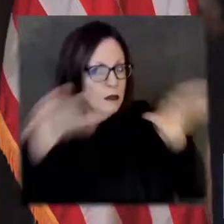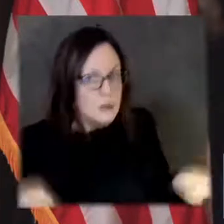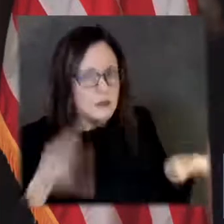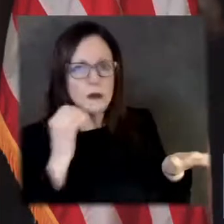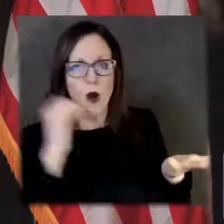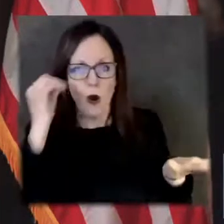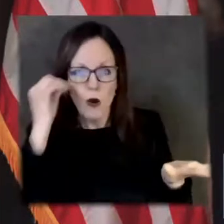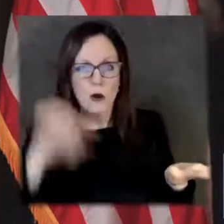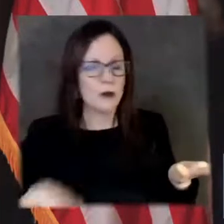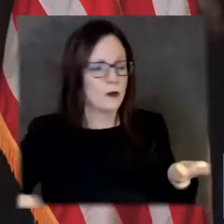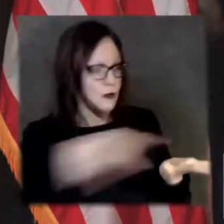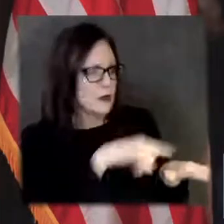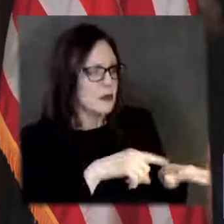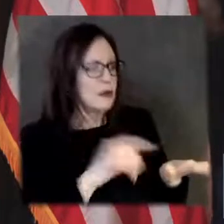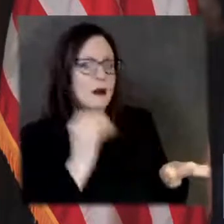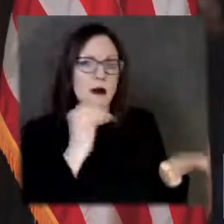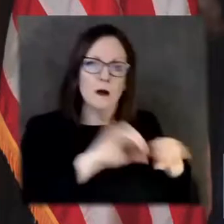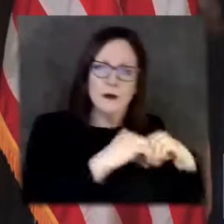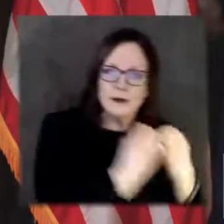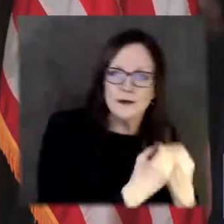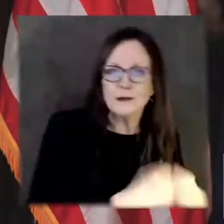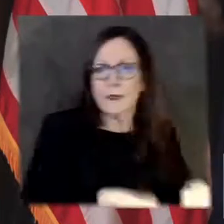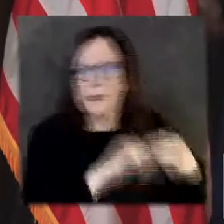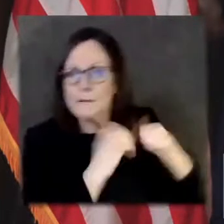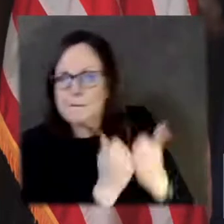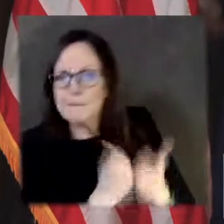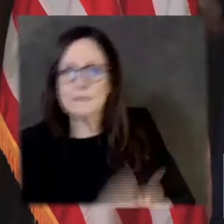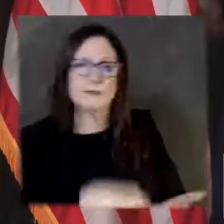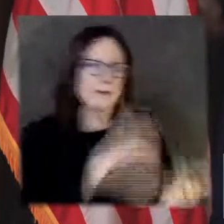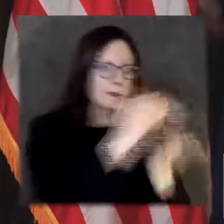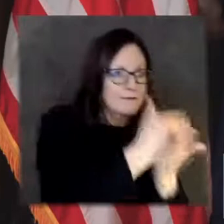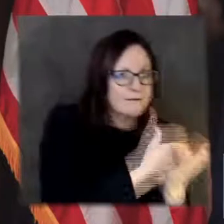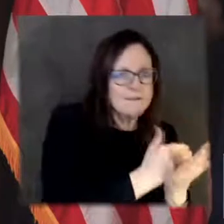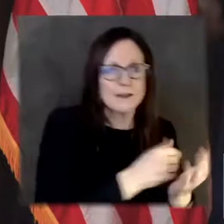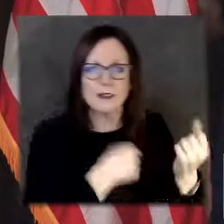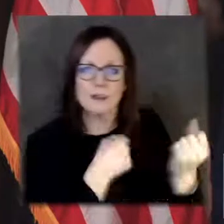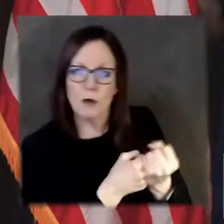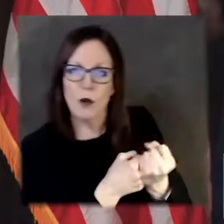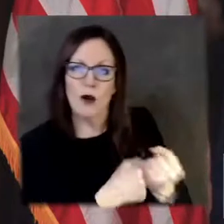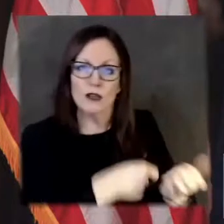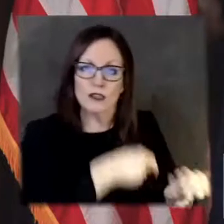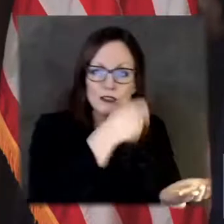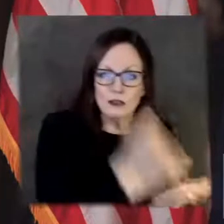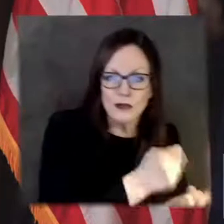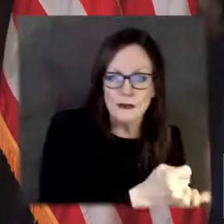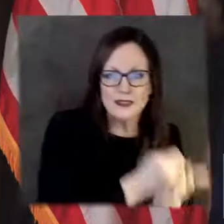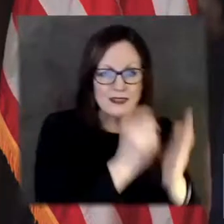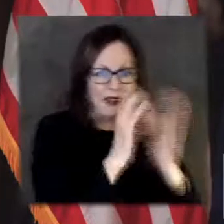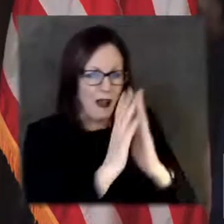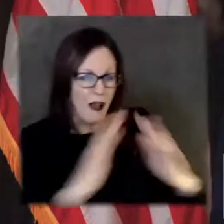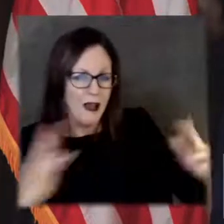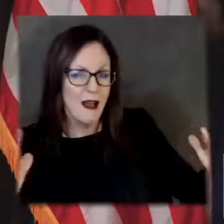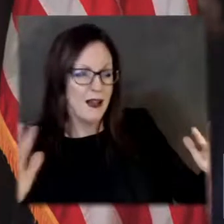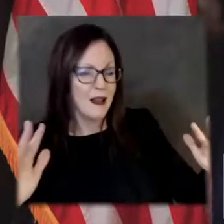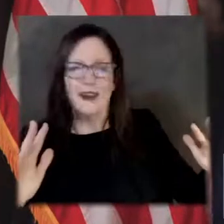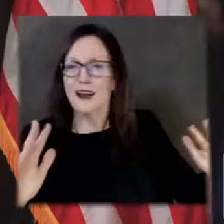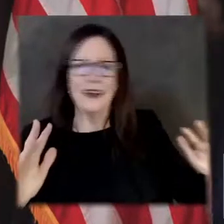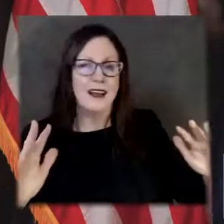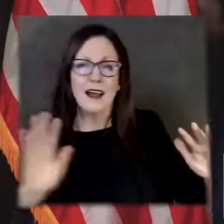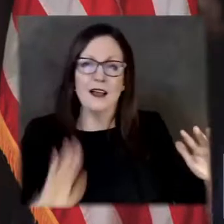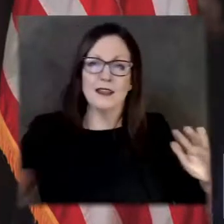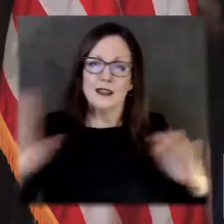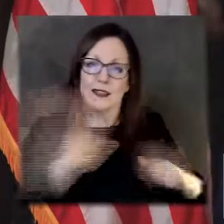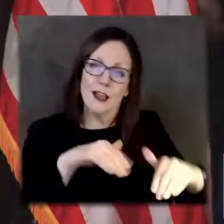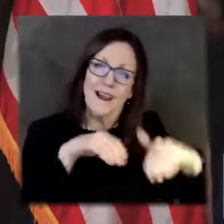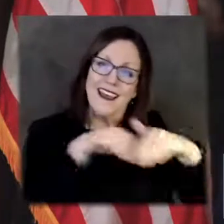again proposing that our juvenile justice system treat youth under 18, with some limited exceptions, as kids,